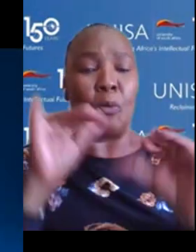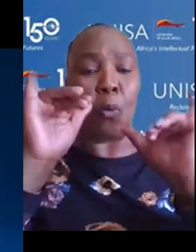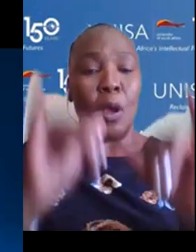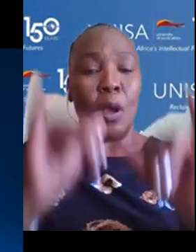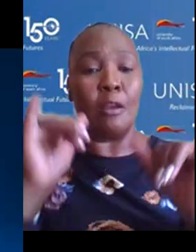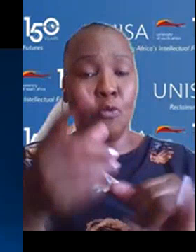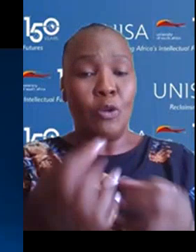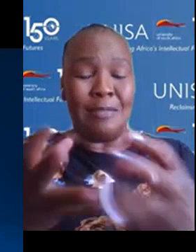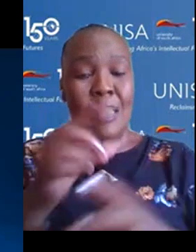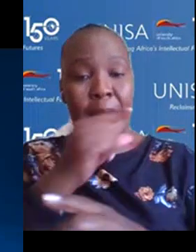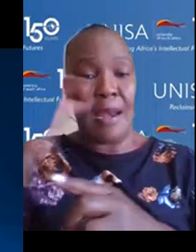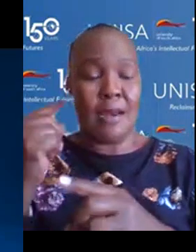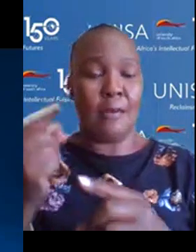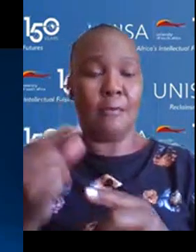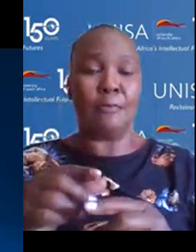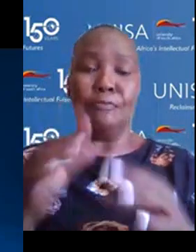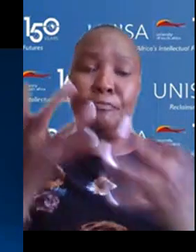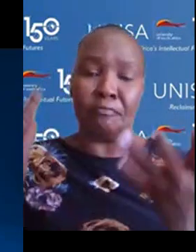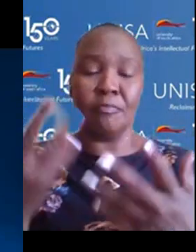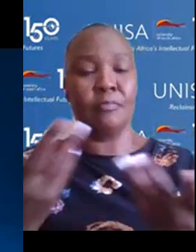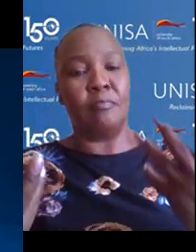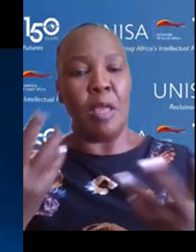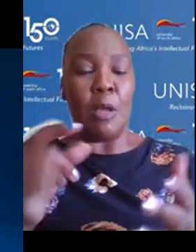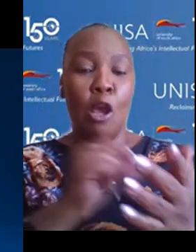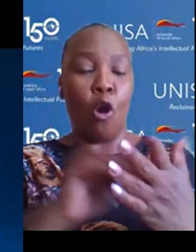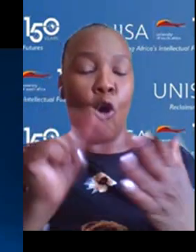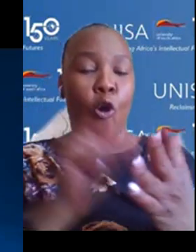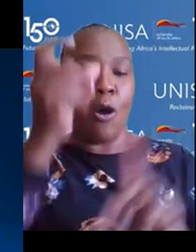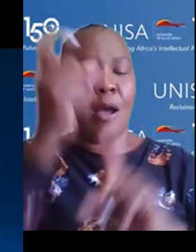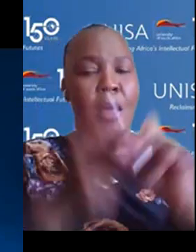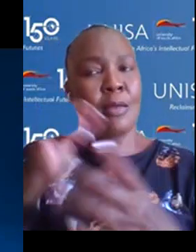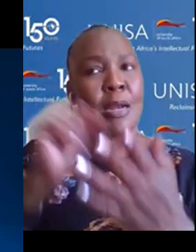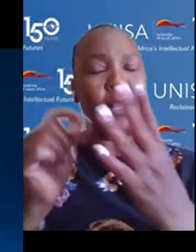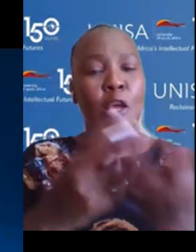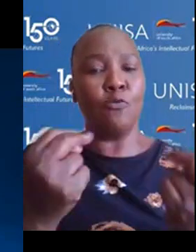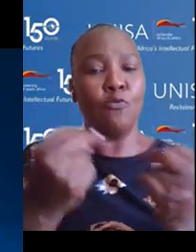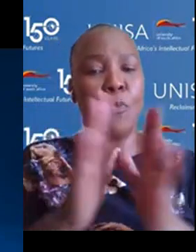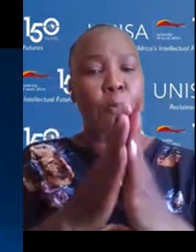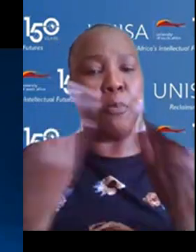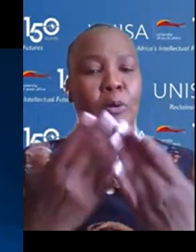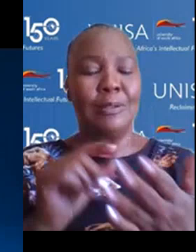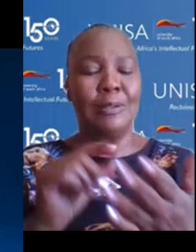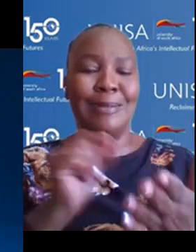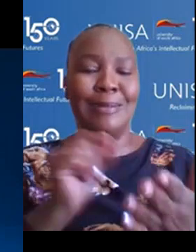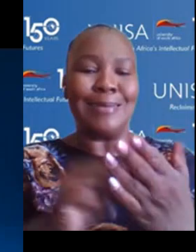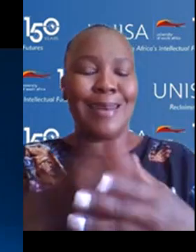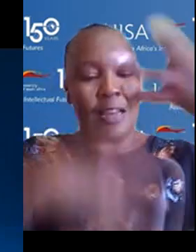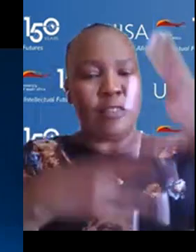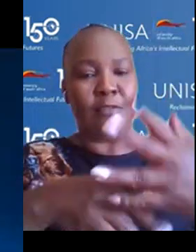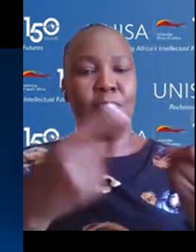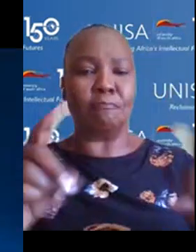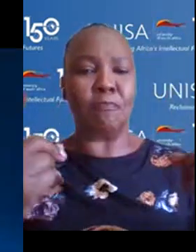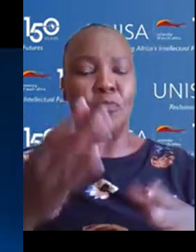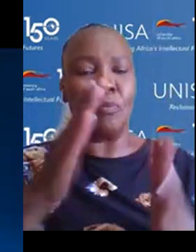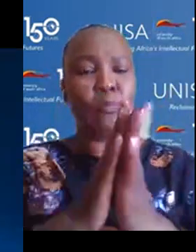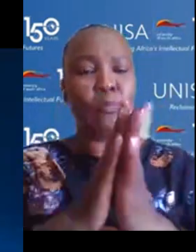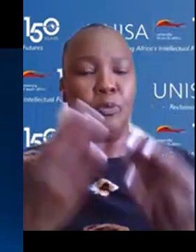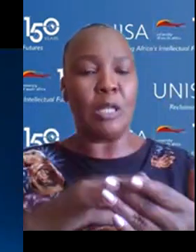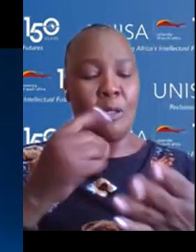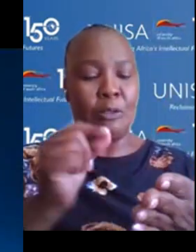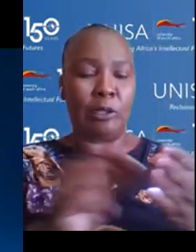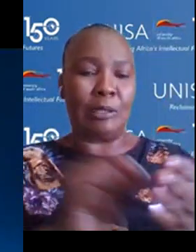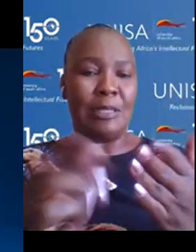the file. Let's say I'm an author and thinking of writing a new book, and I want to create a list of types of book I may write. So let's